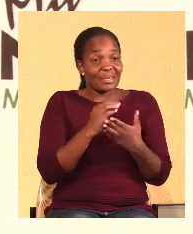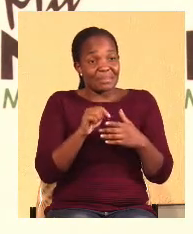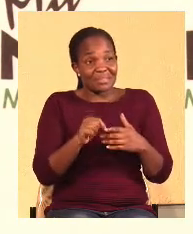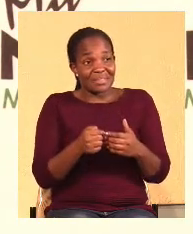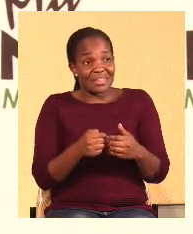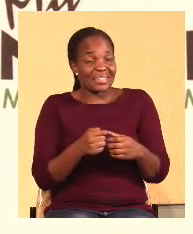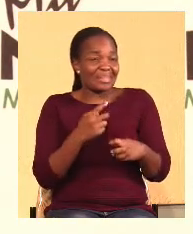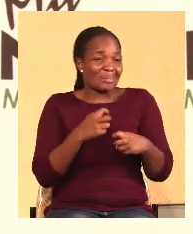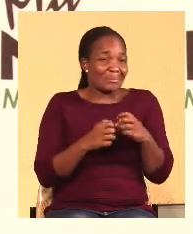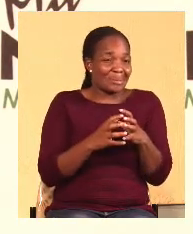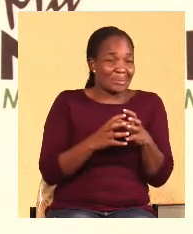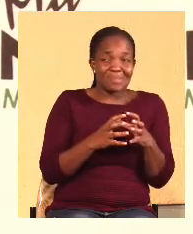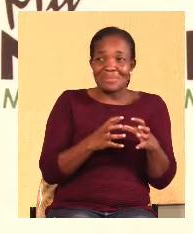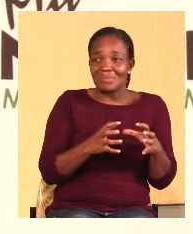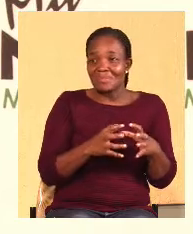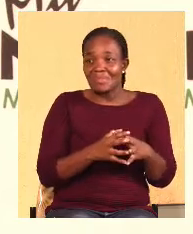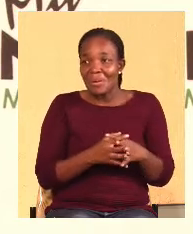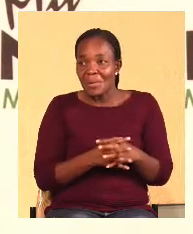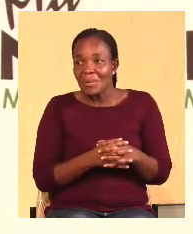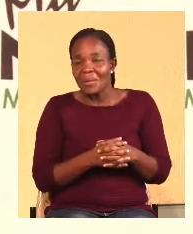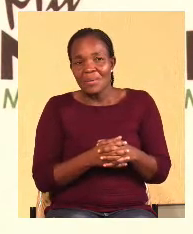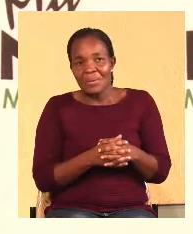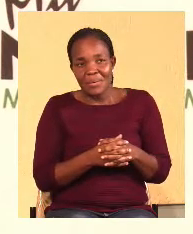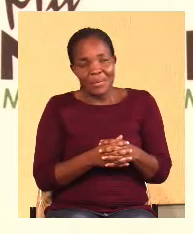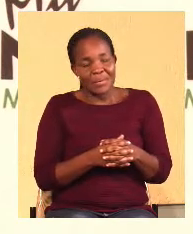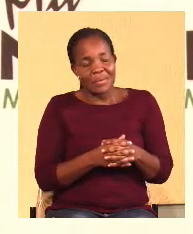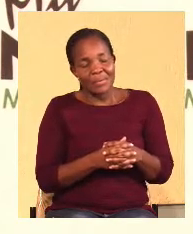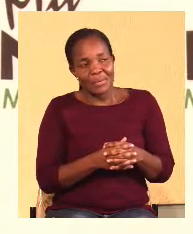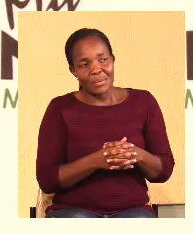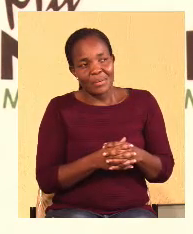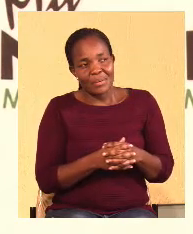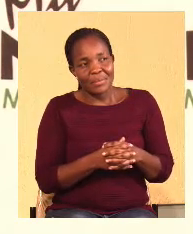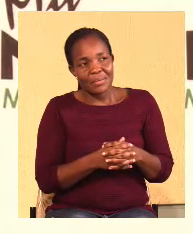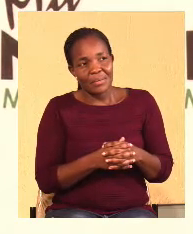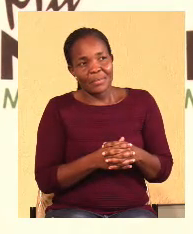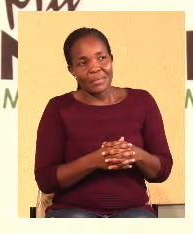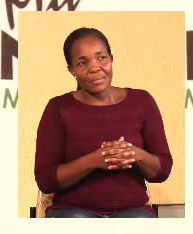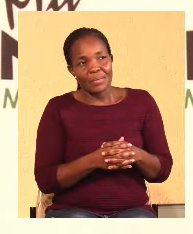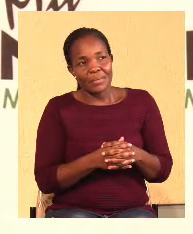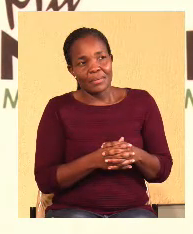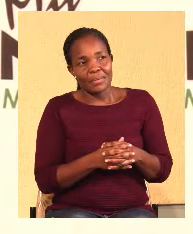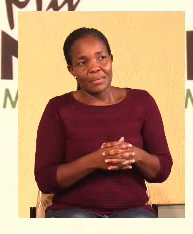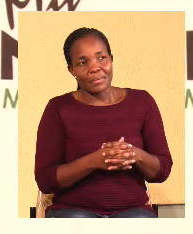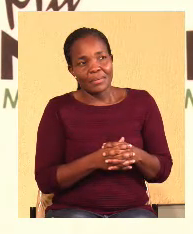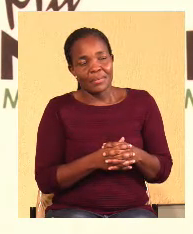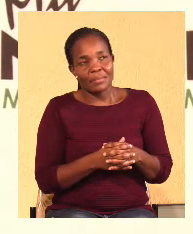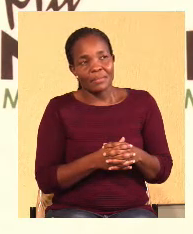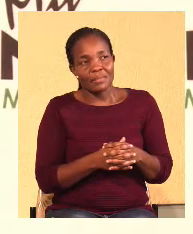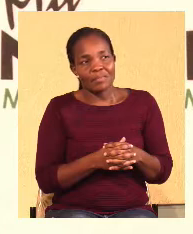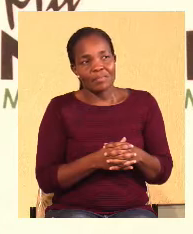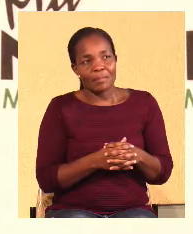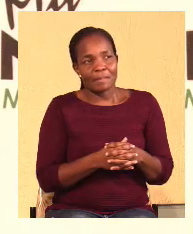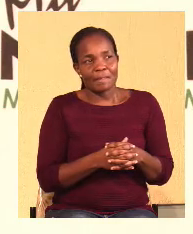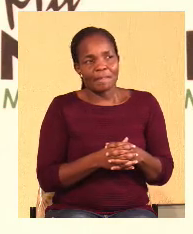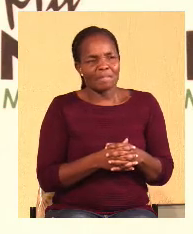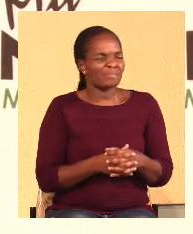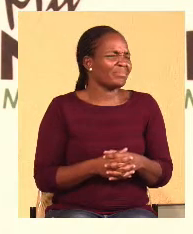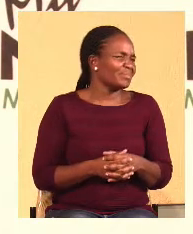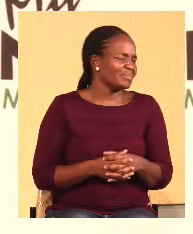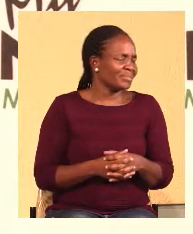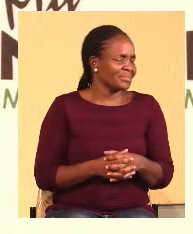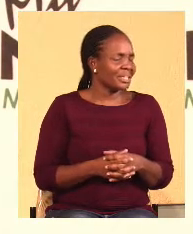warrants, you know, attention of the authority in terms of probably the abuse of the or a violation of the human rights, when we encourage those people to